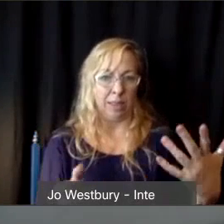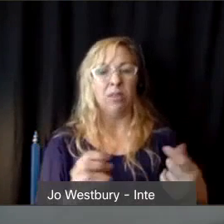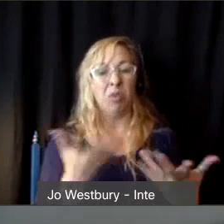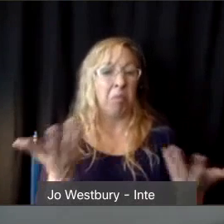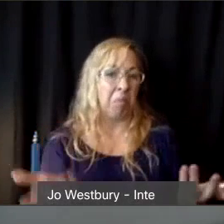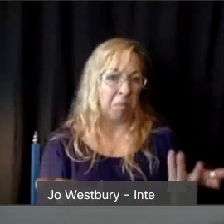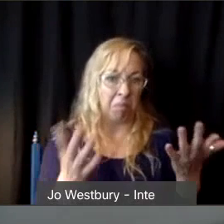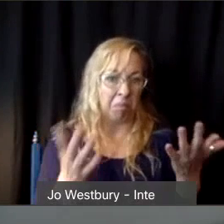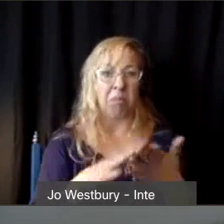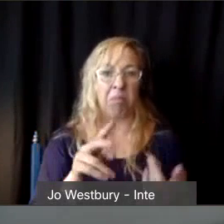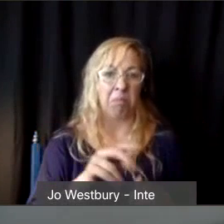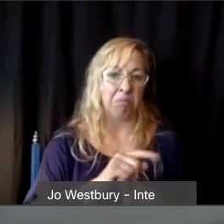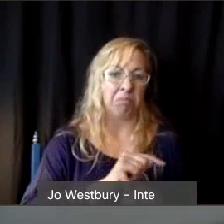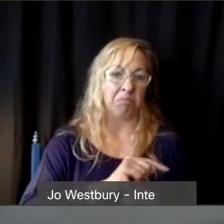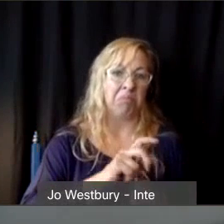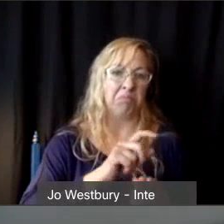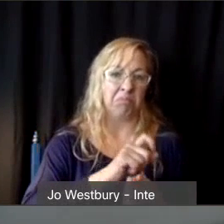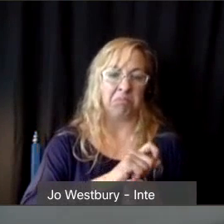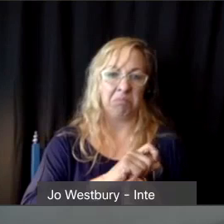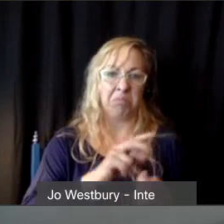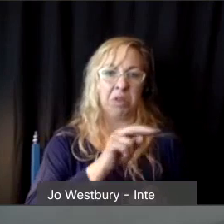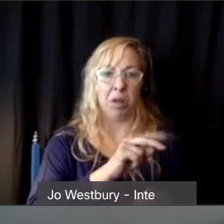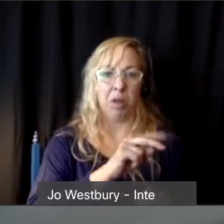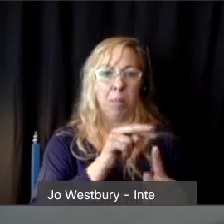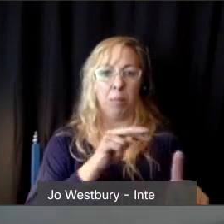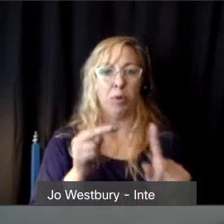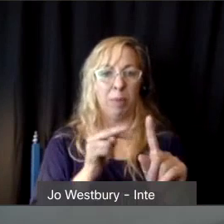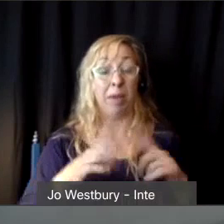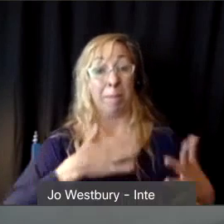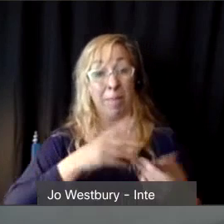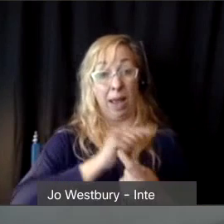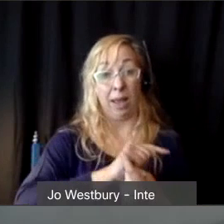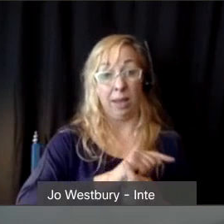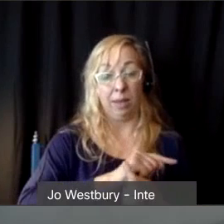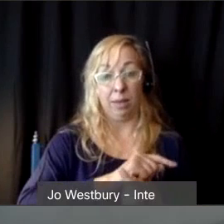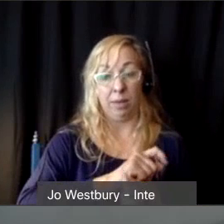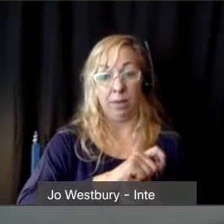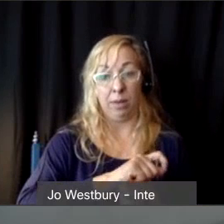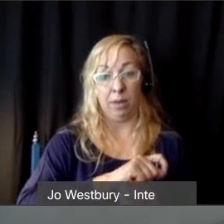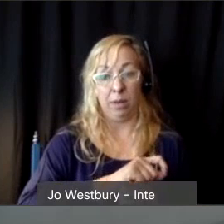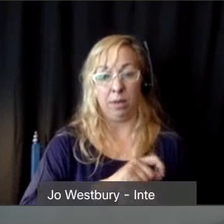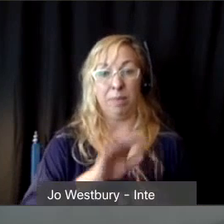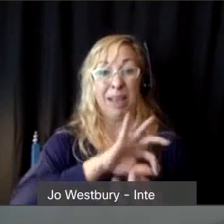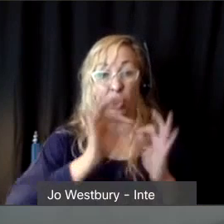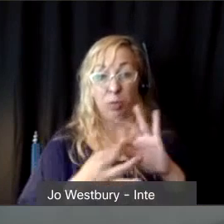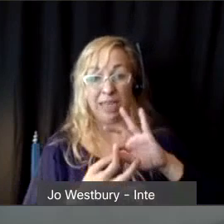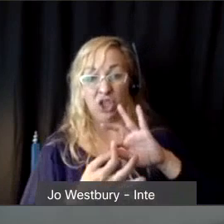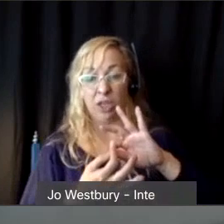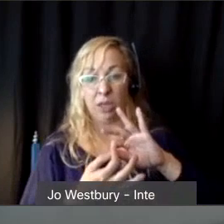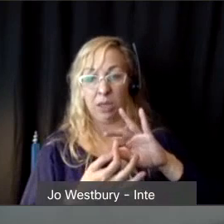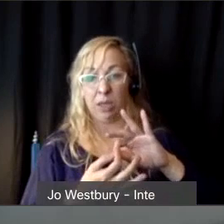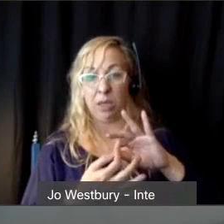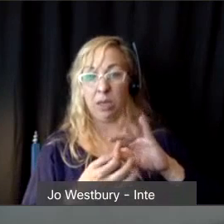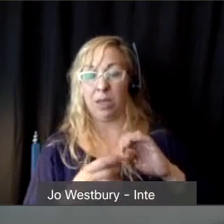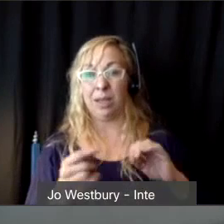So Morgan, my interpretation would be the most important item on that list is the last one,